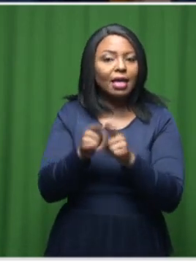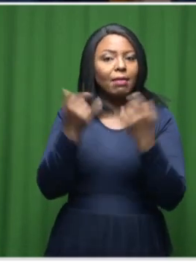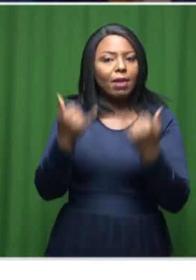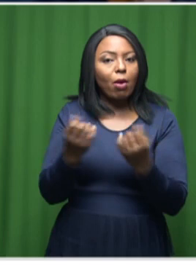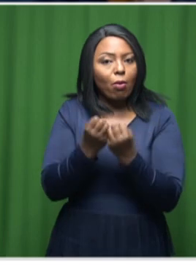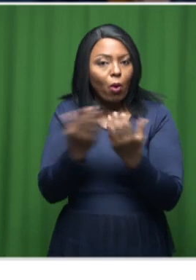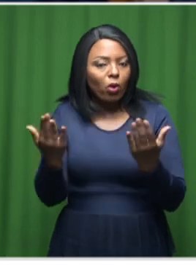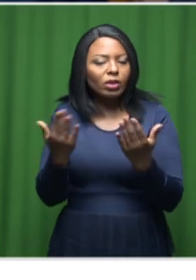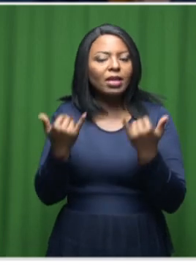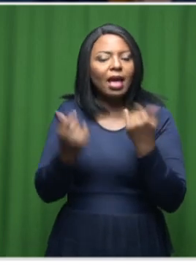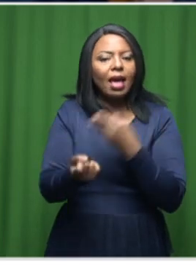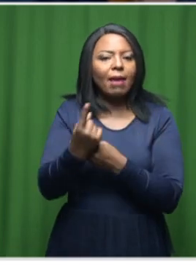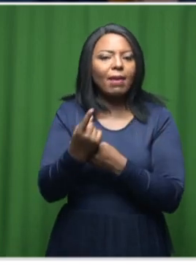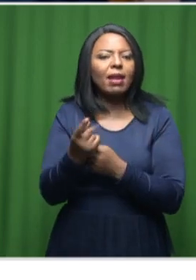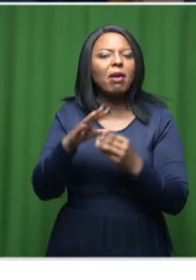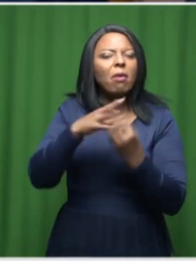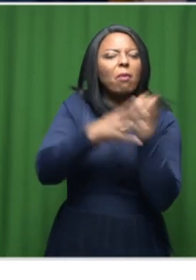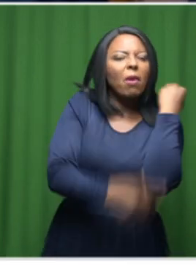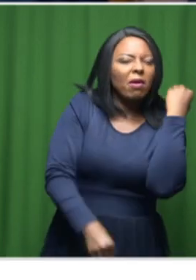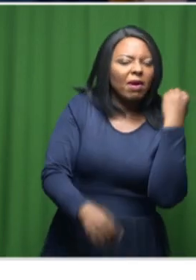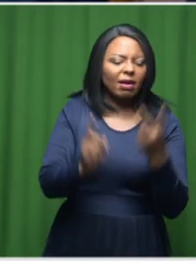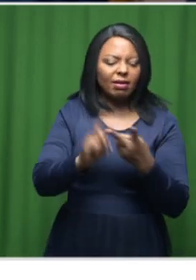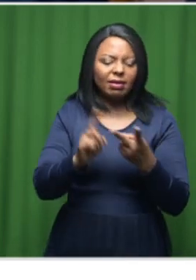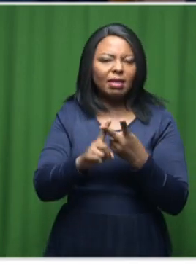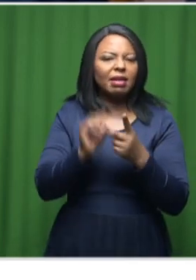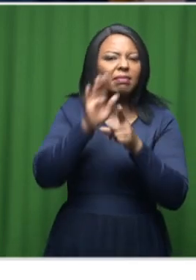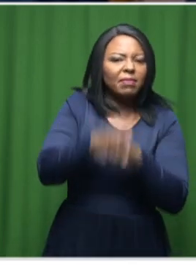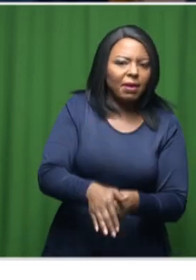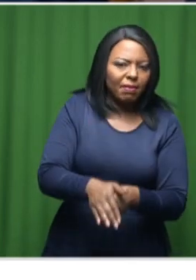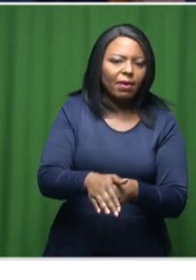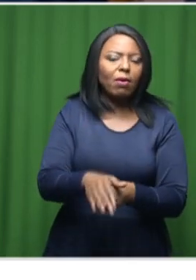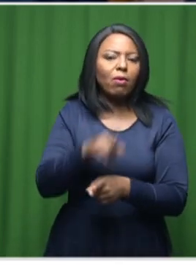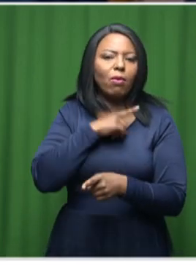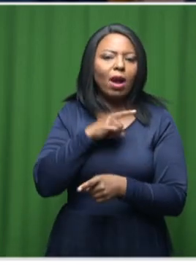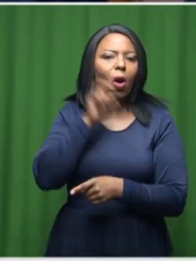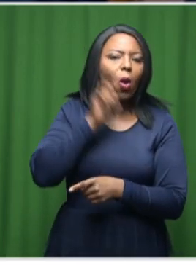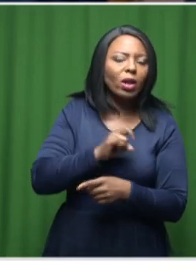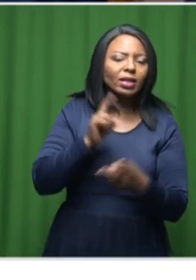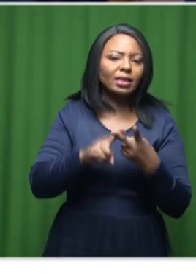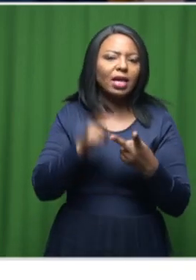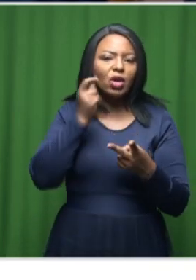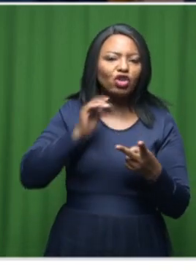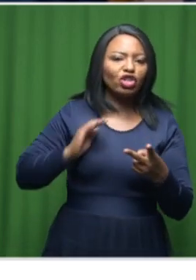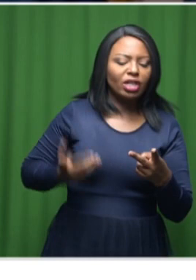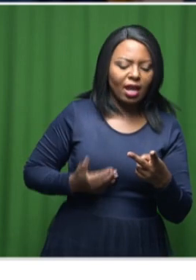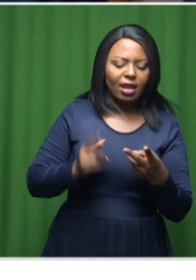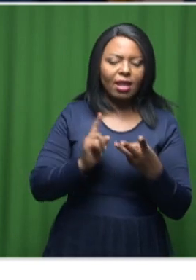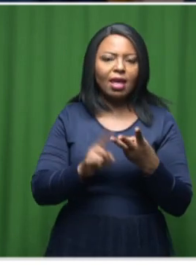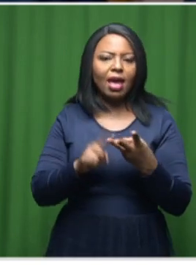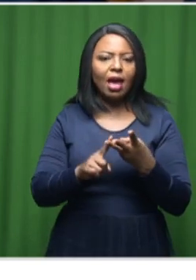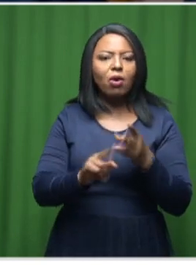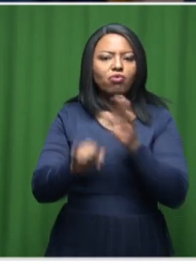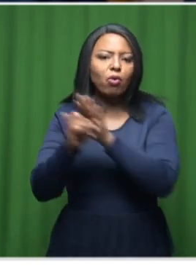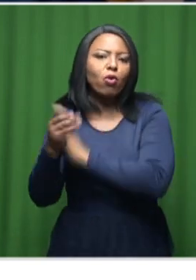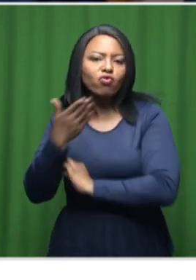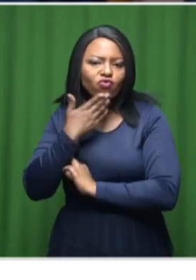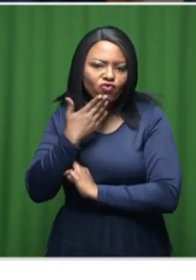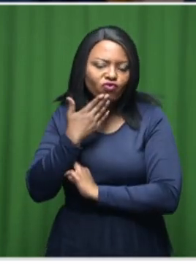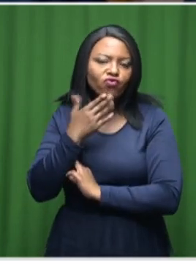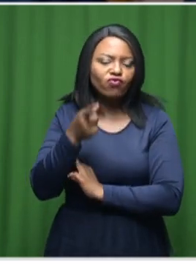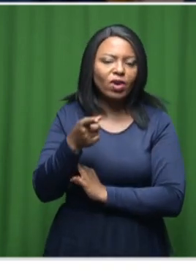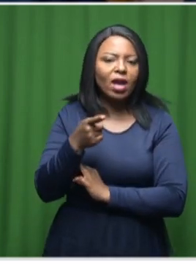of factors such as poverty and discrimination based on age, gender identity, expression,